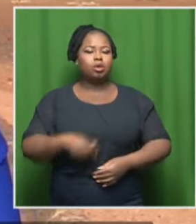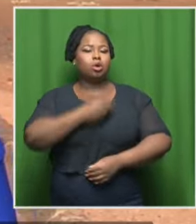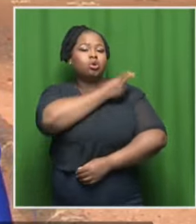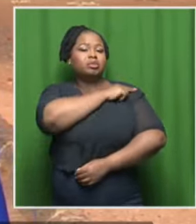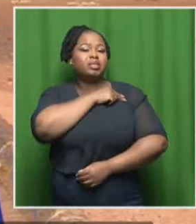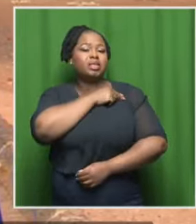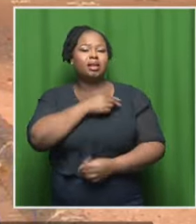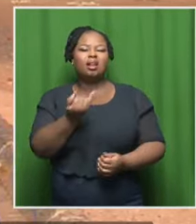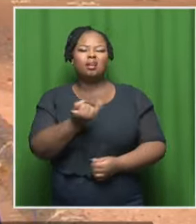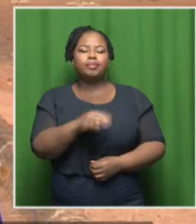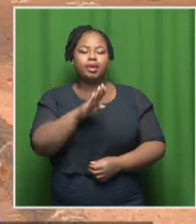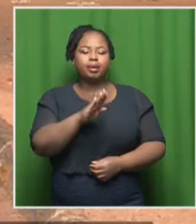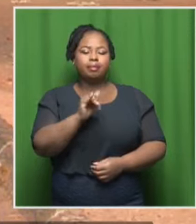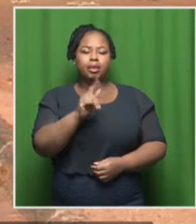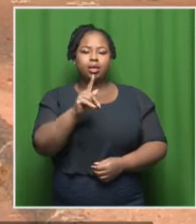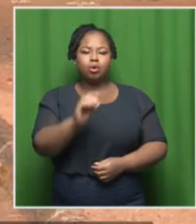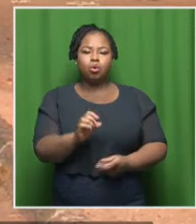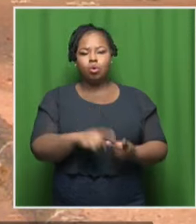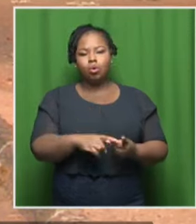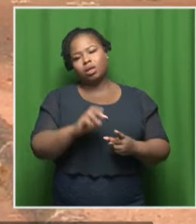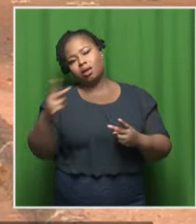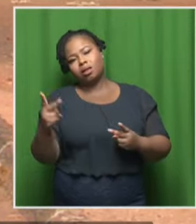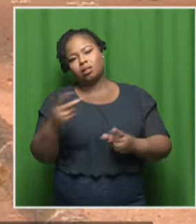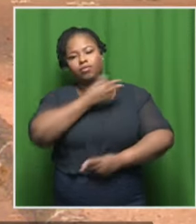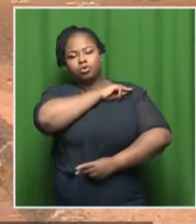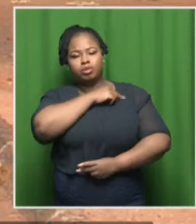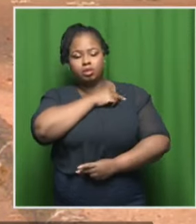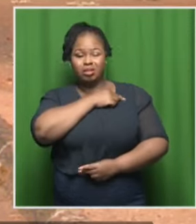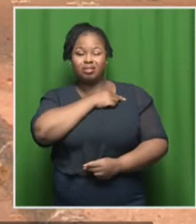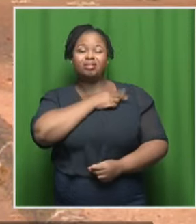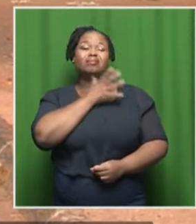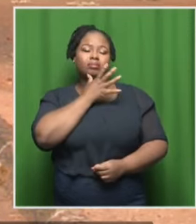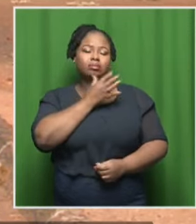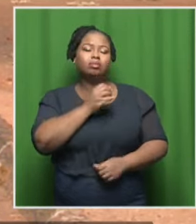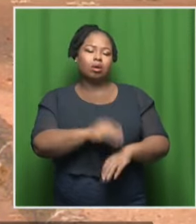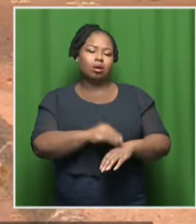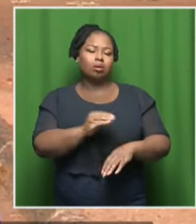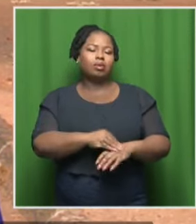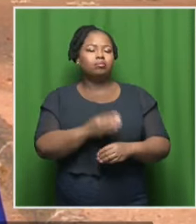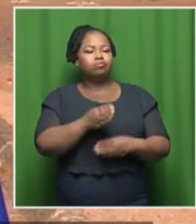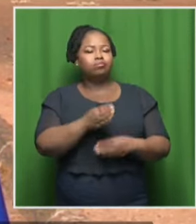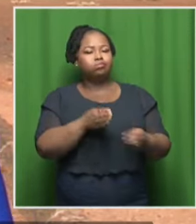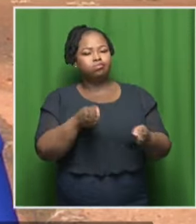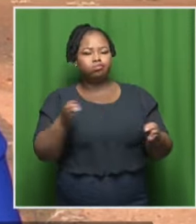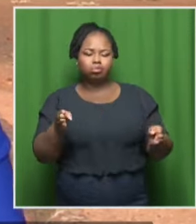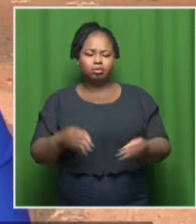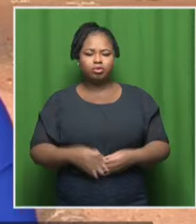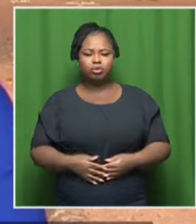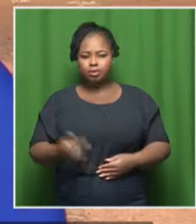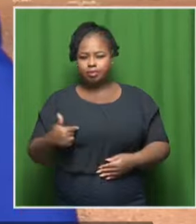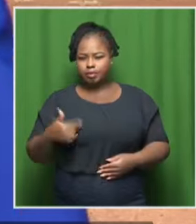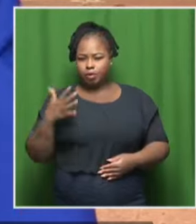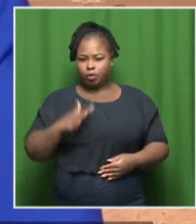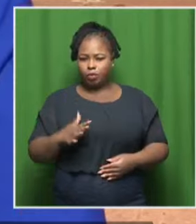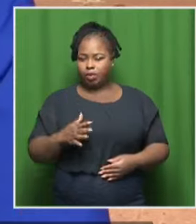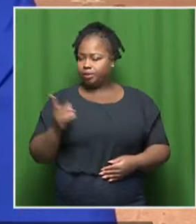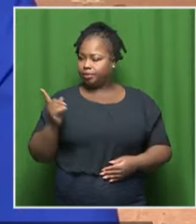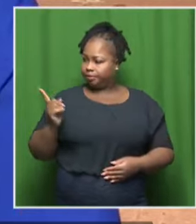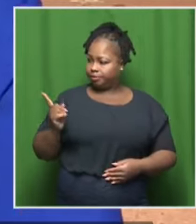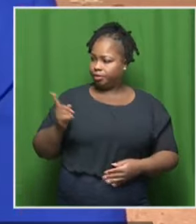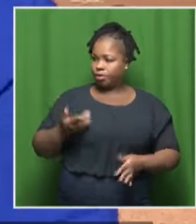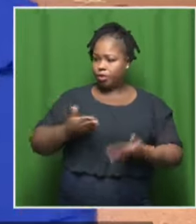hospitals like Steve Biko and so forth. So you've got those issues that are taking place. So I just want to bring in a community